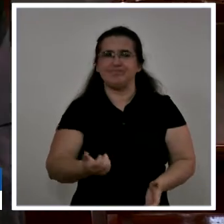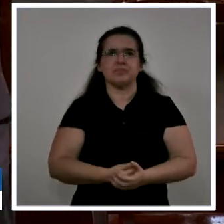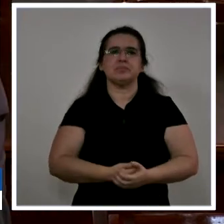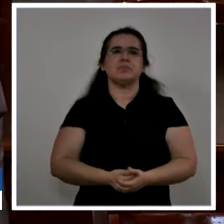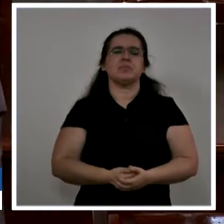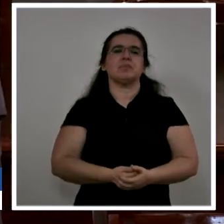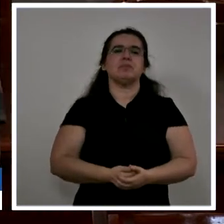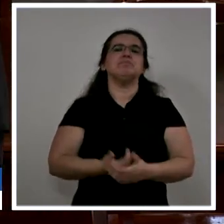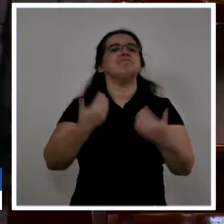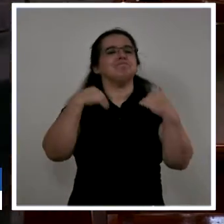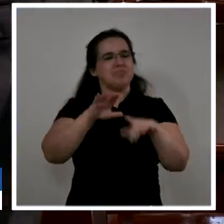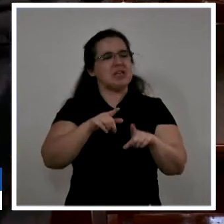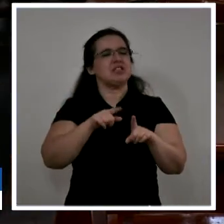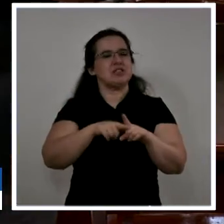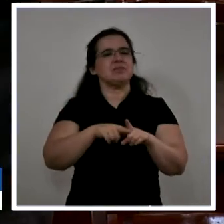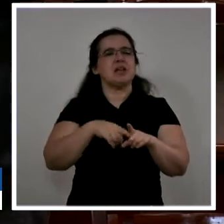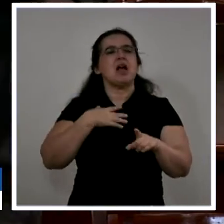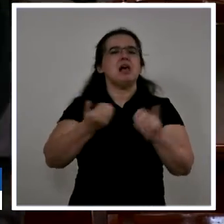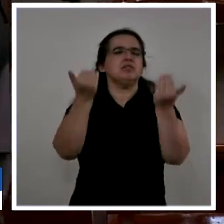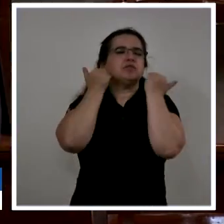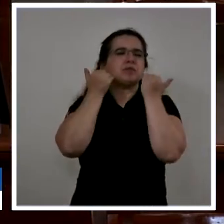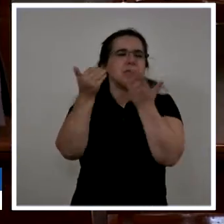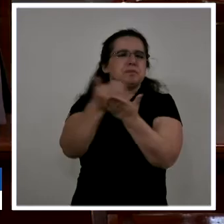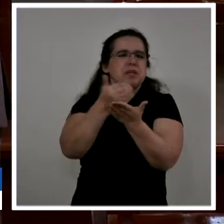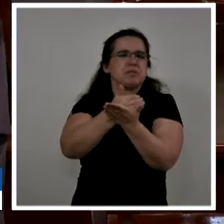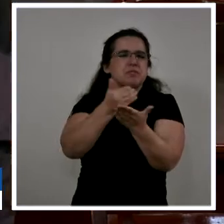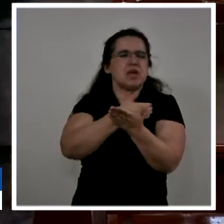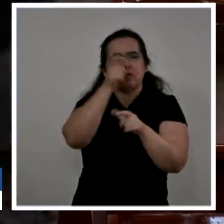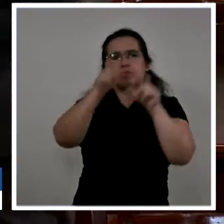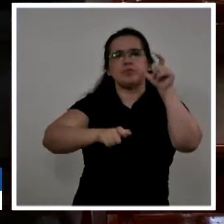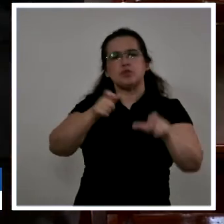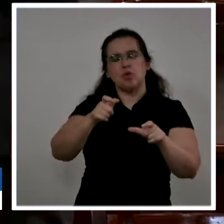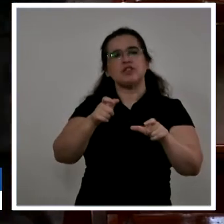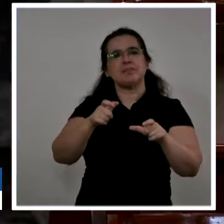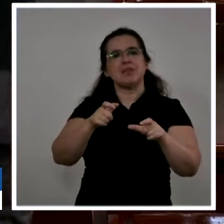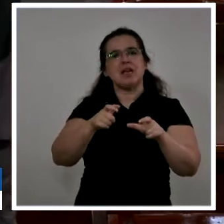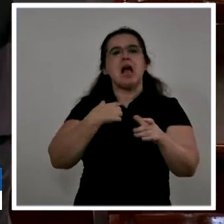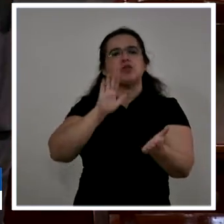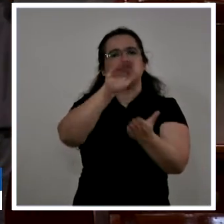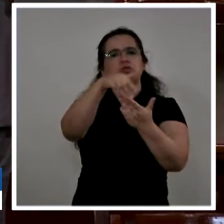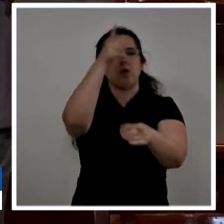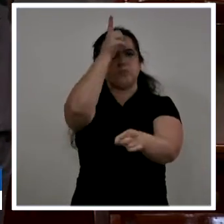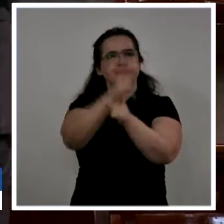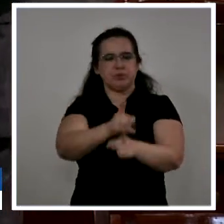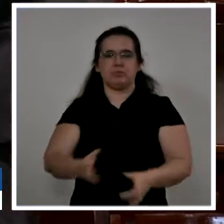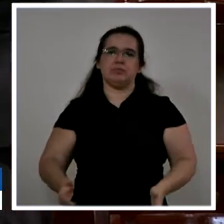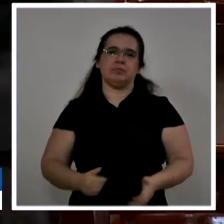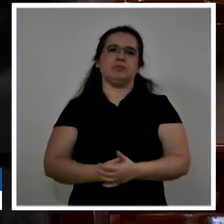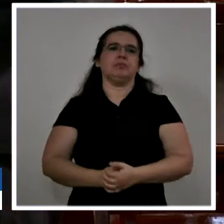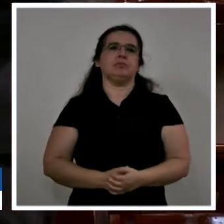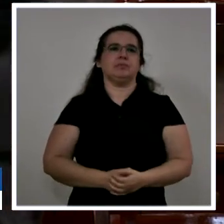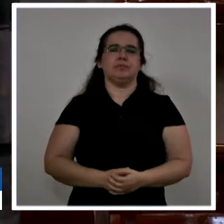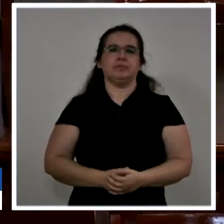Mas mesmo assim conseguimos recolher muitos dados sobre os seres humanos e suportam esta mesma conclusão. So here's a study that shows the size